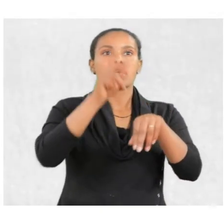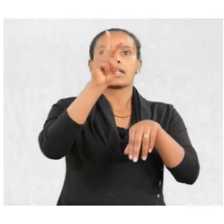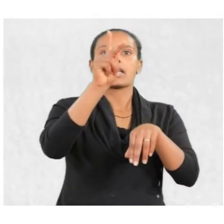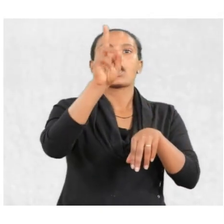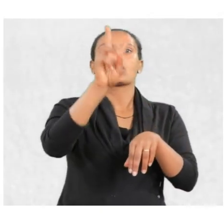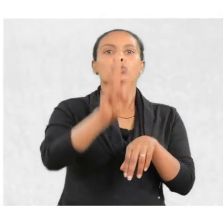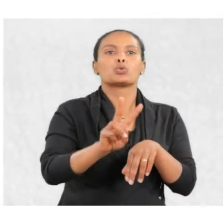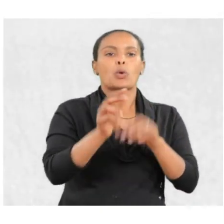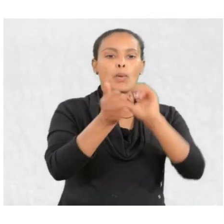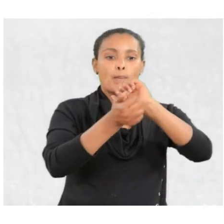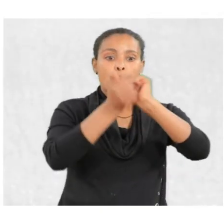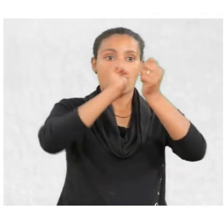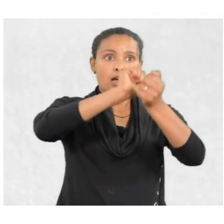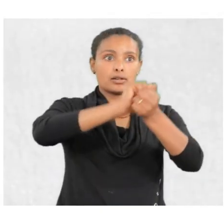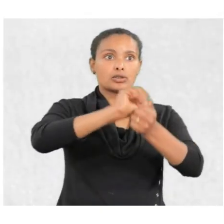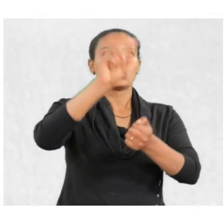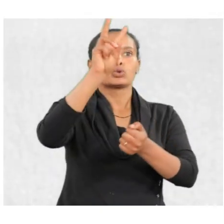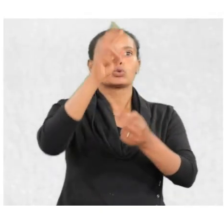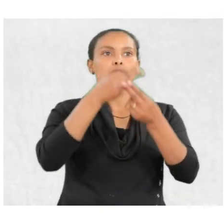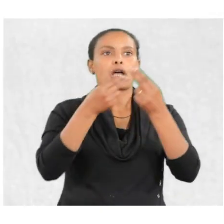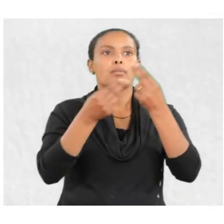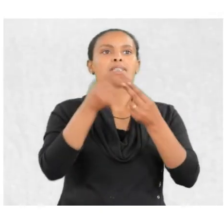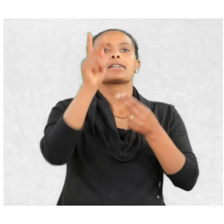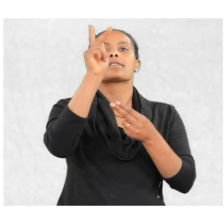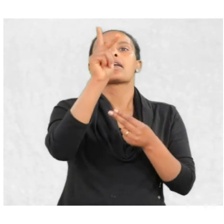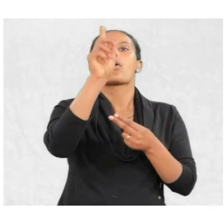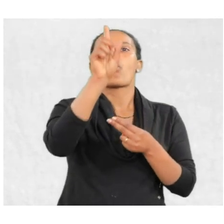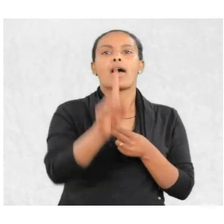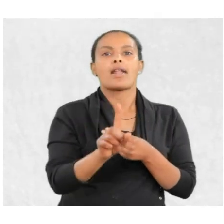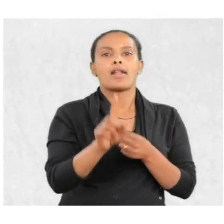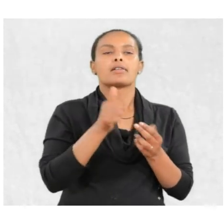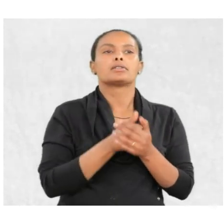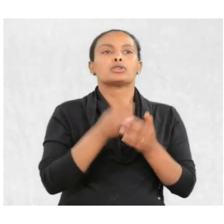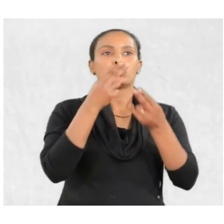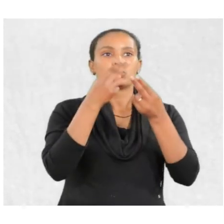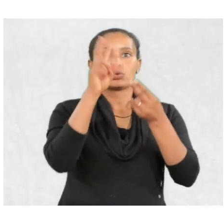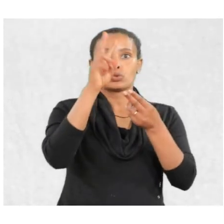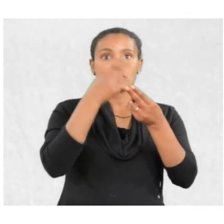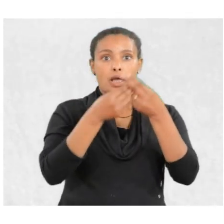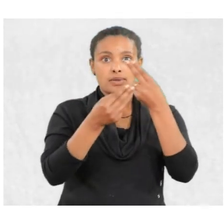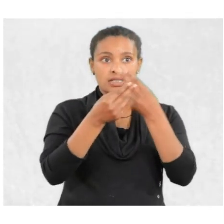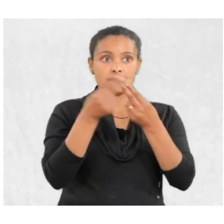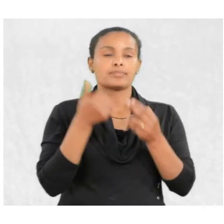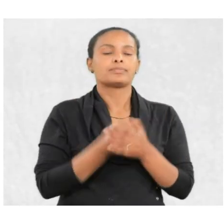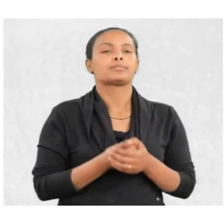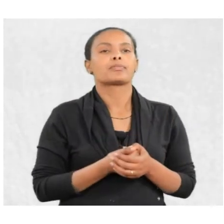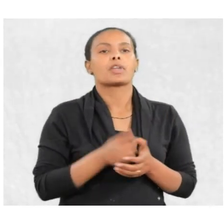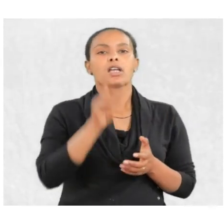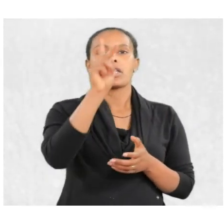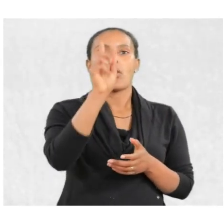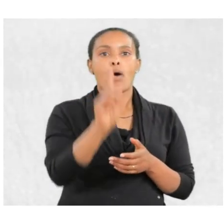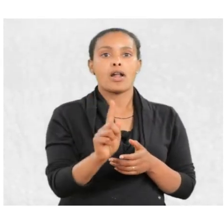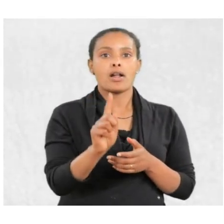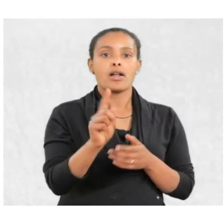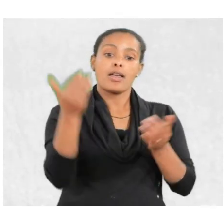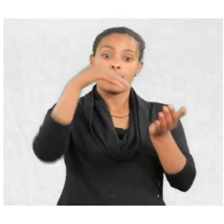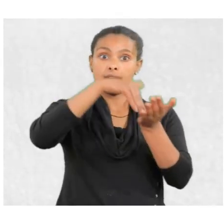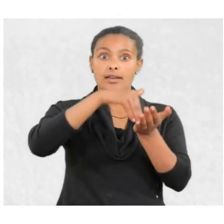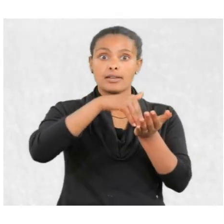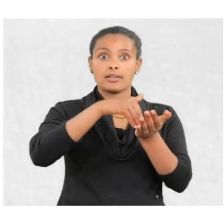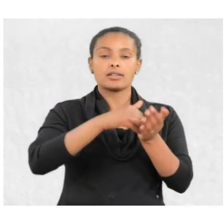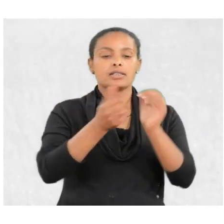K2 become 2 times K1. 2 times K1.